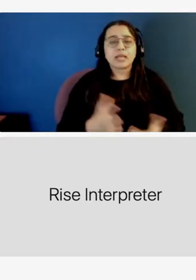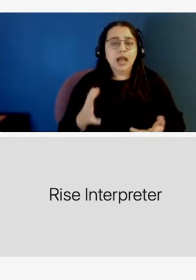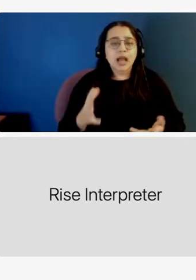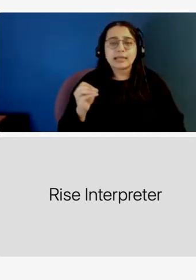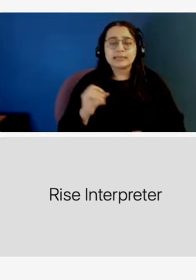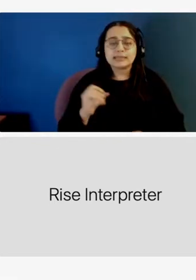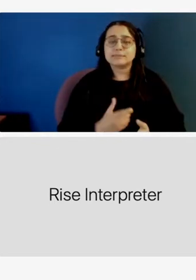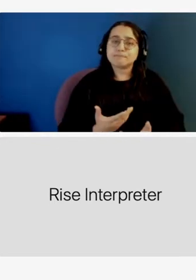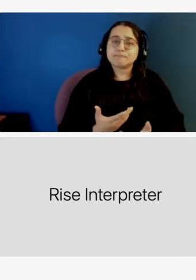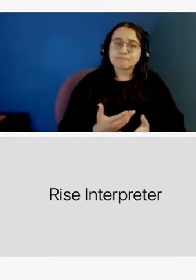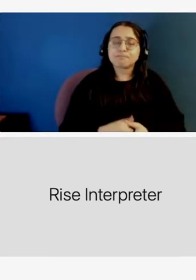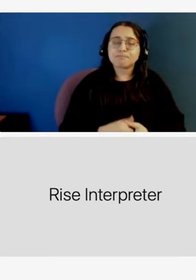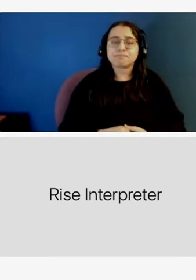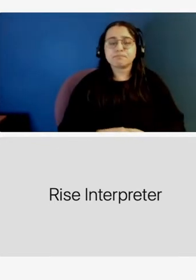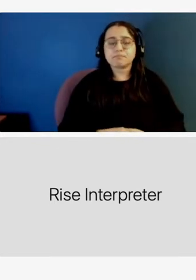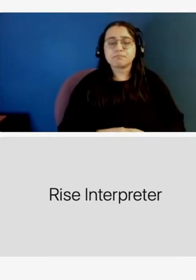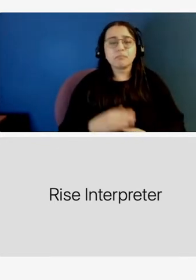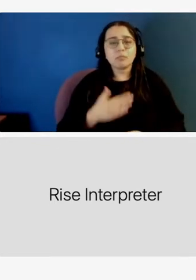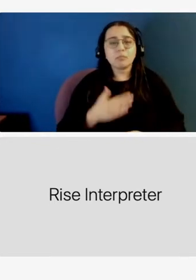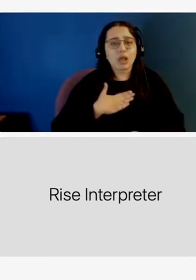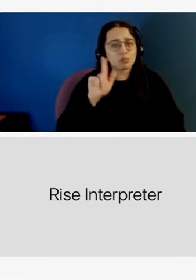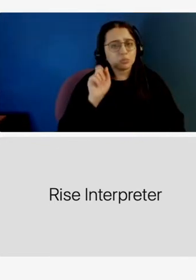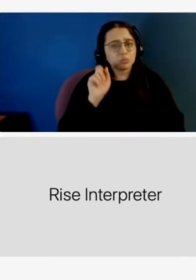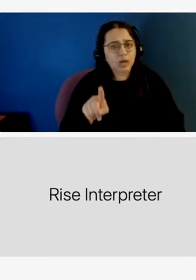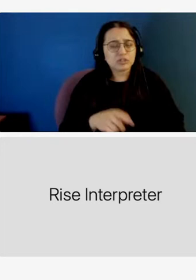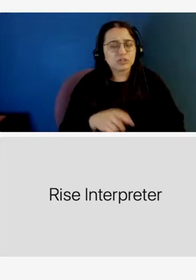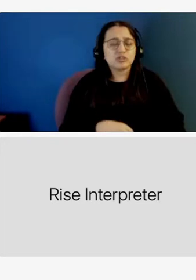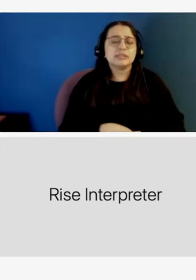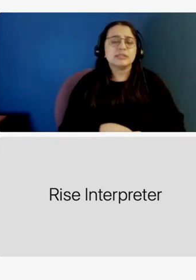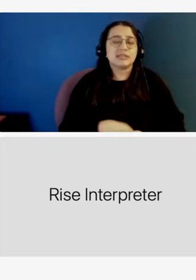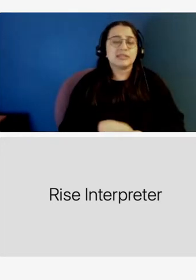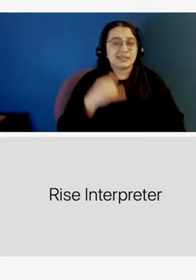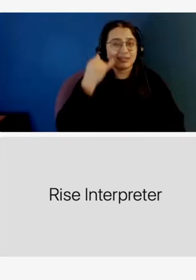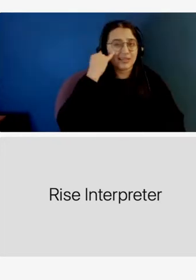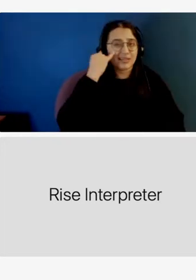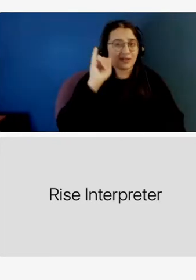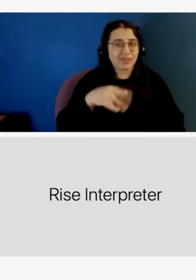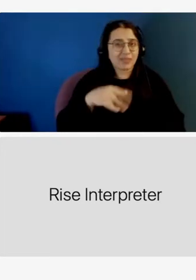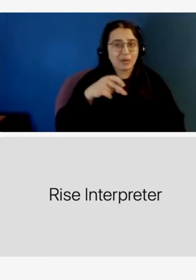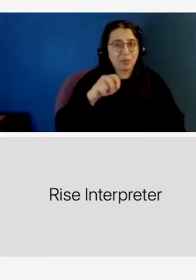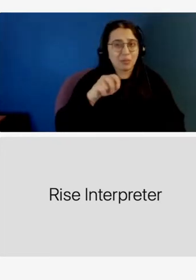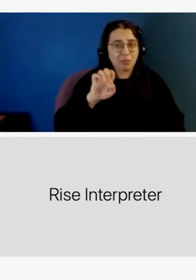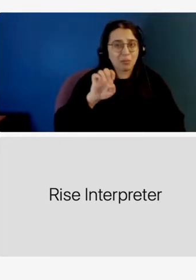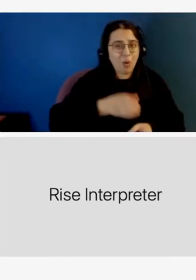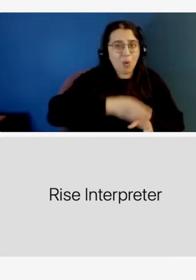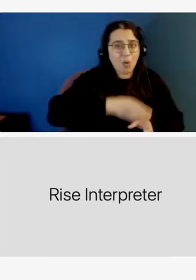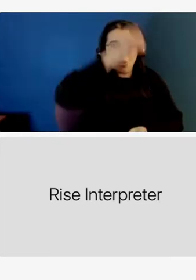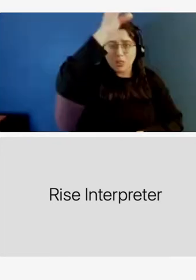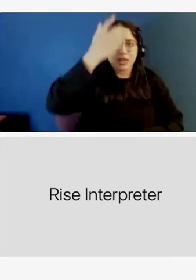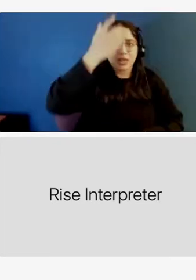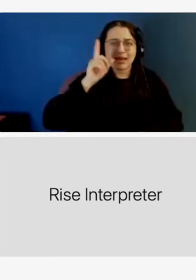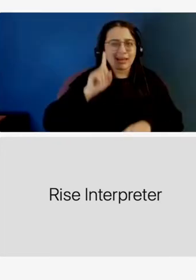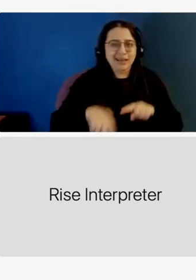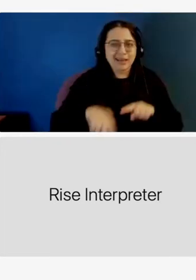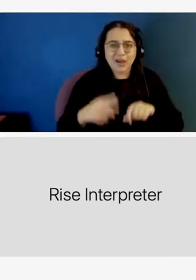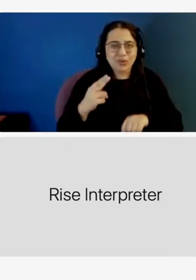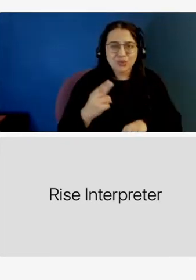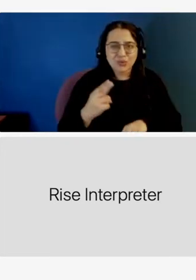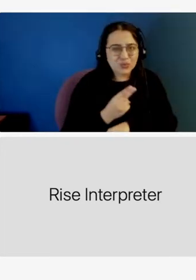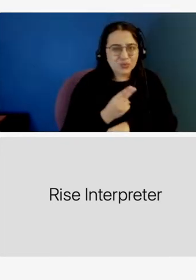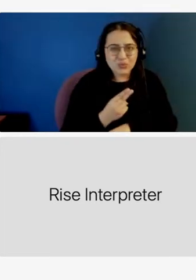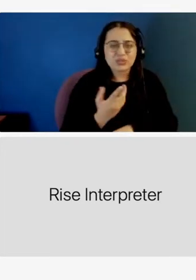my question is, if those poles are not able to be used for the